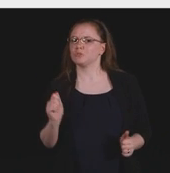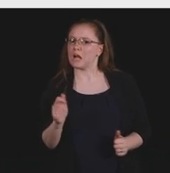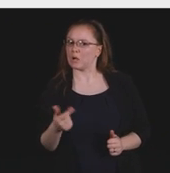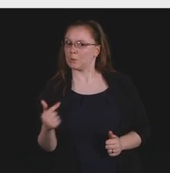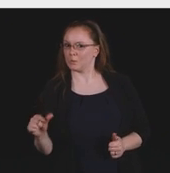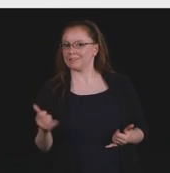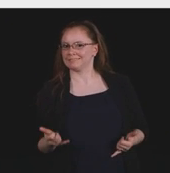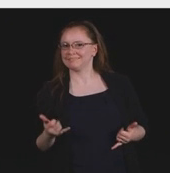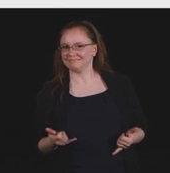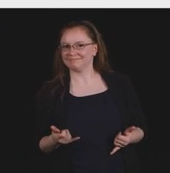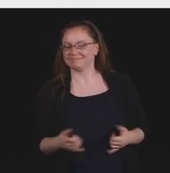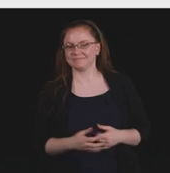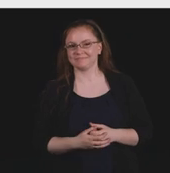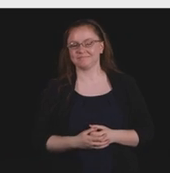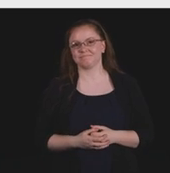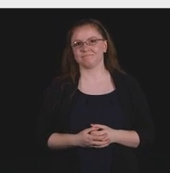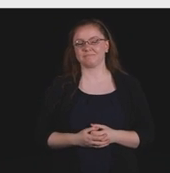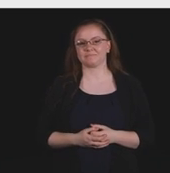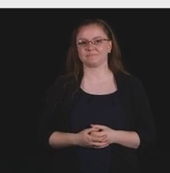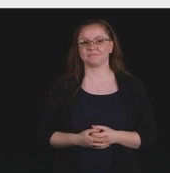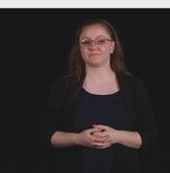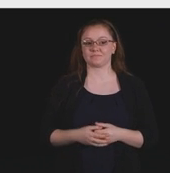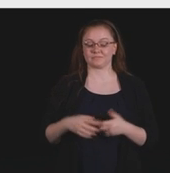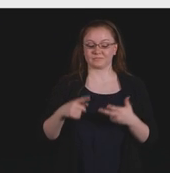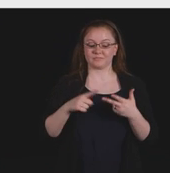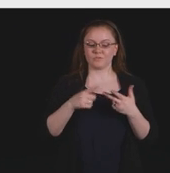colors. That made the University of Oregon happy.